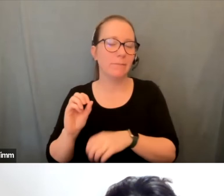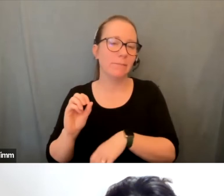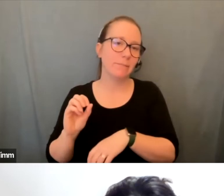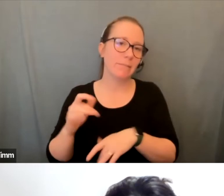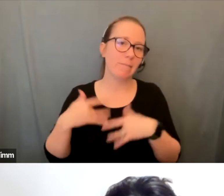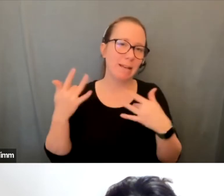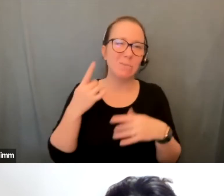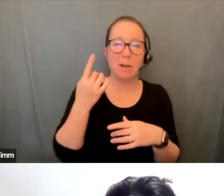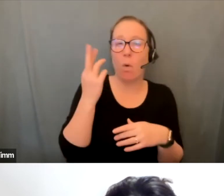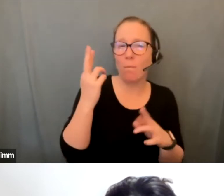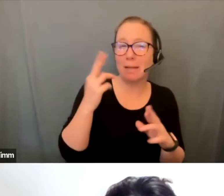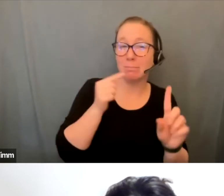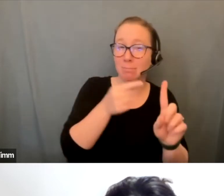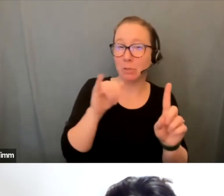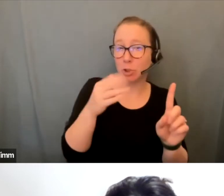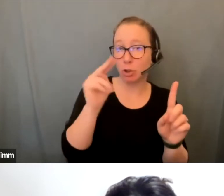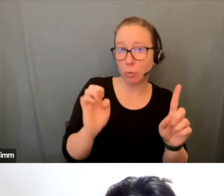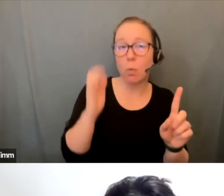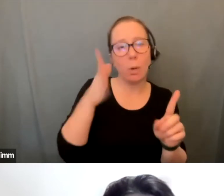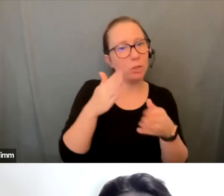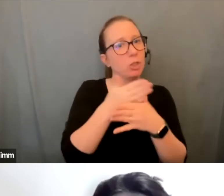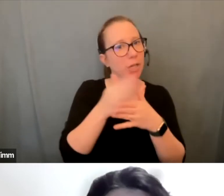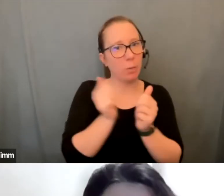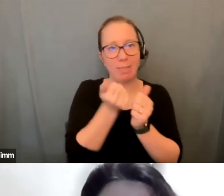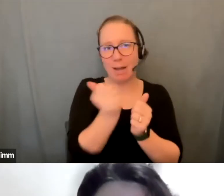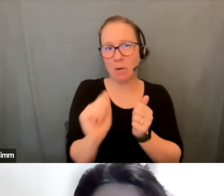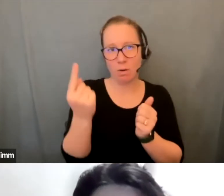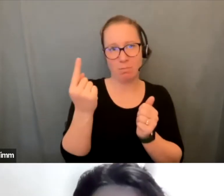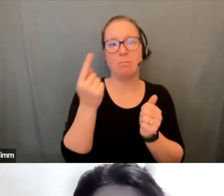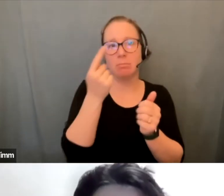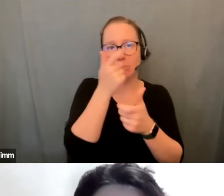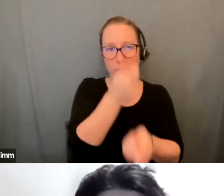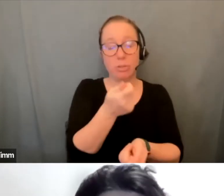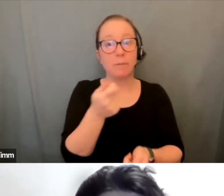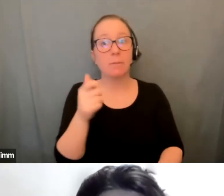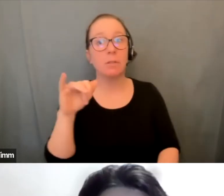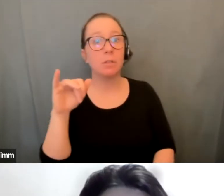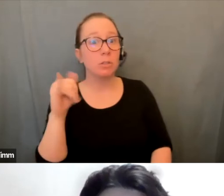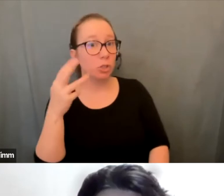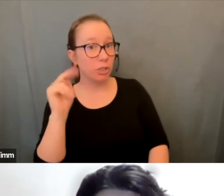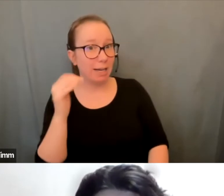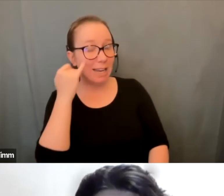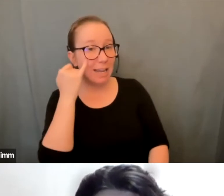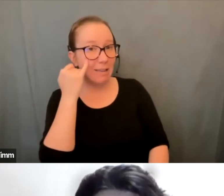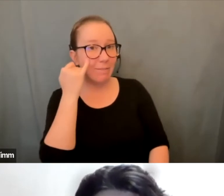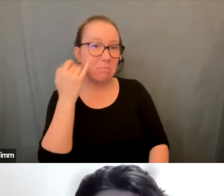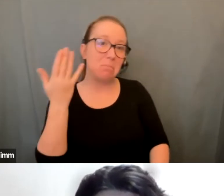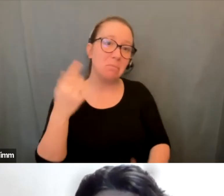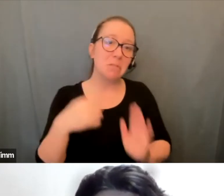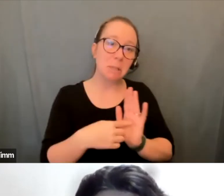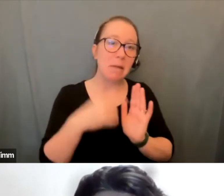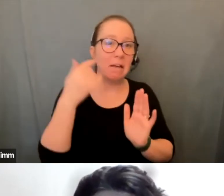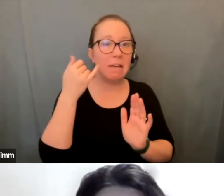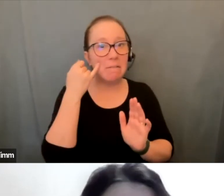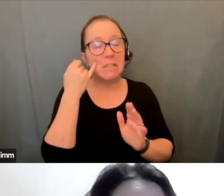we'll share that with anyone who's interested. So if people didn't get a message, let's say it's a month from now or several weeks from now,